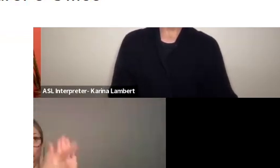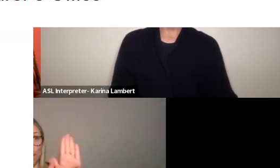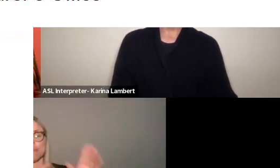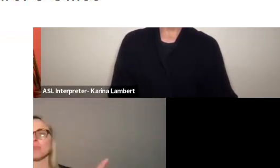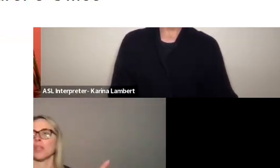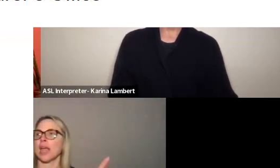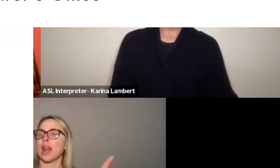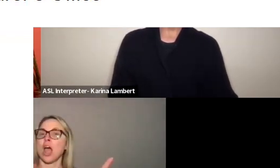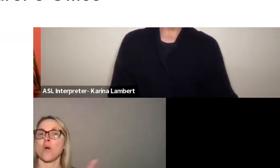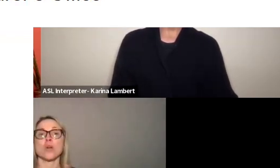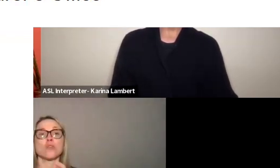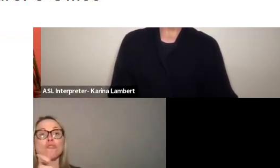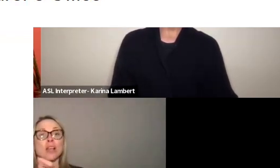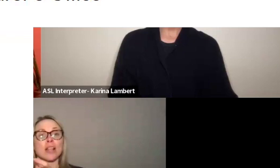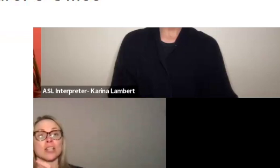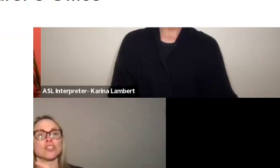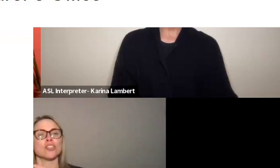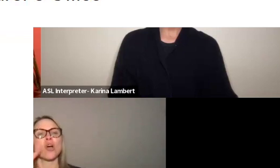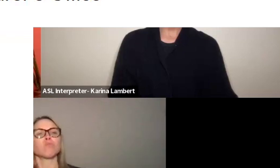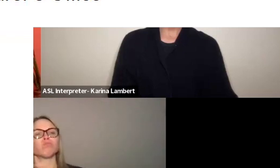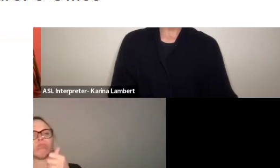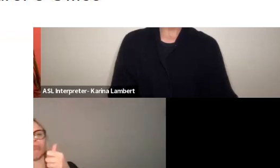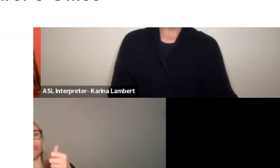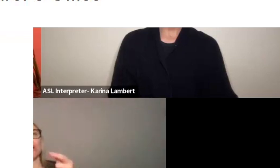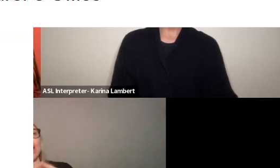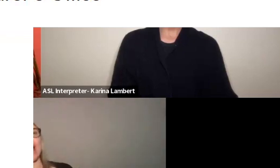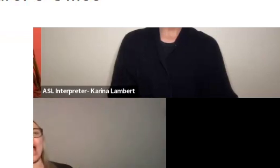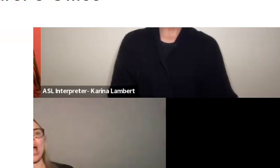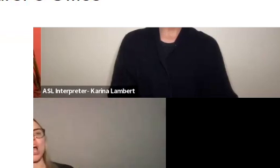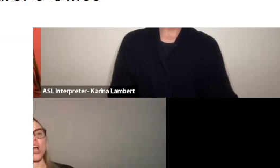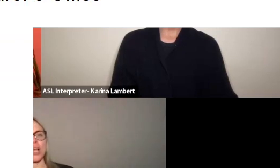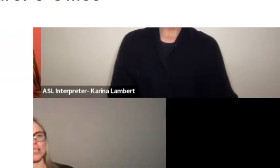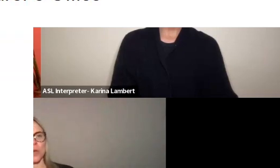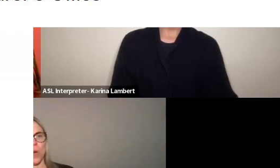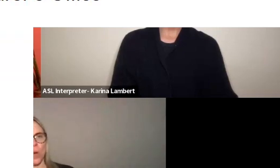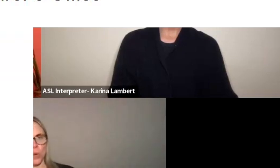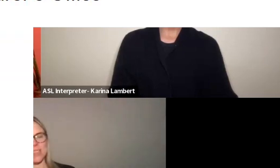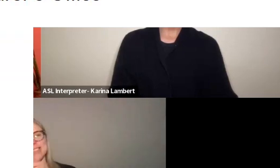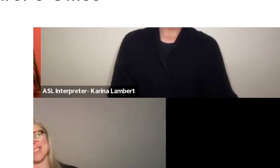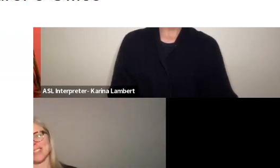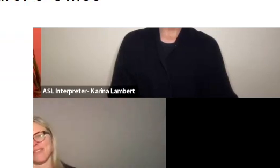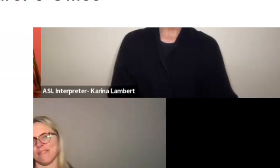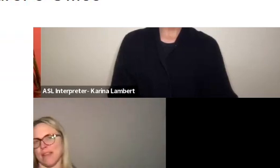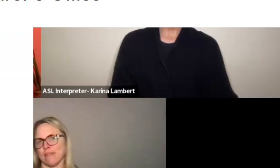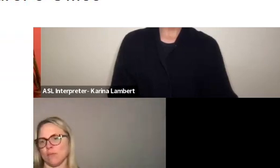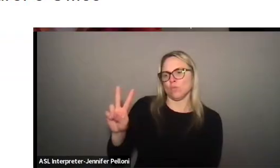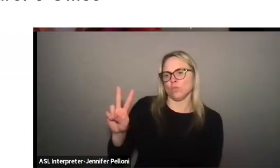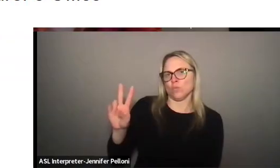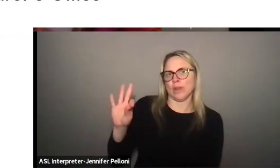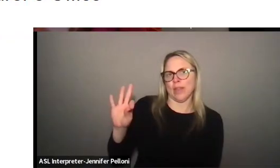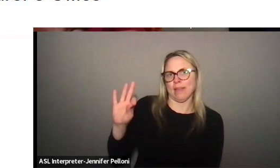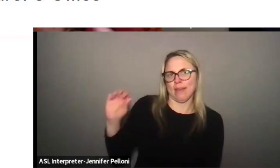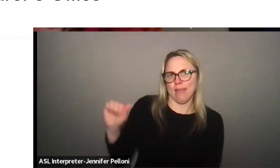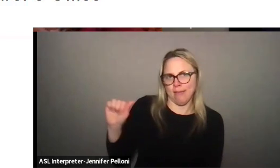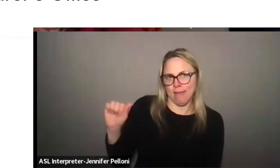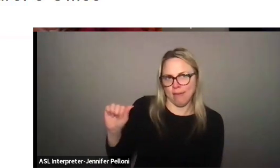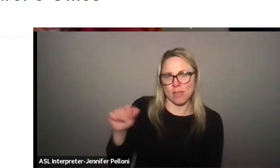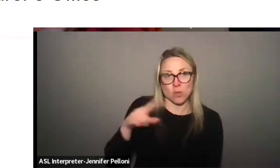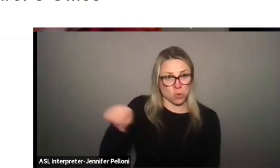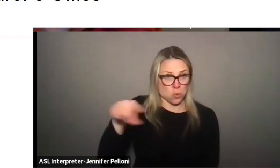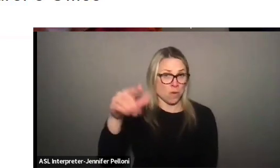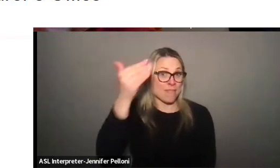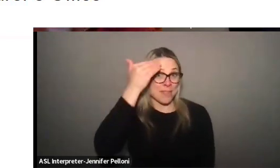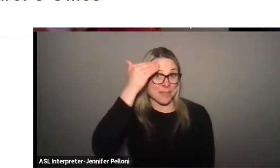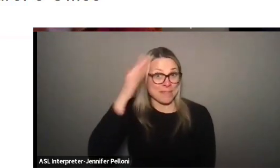for running these programs are housed within the Internal Revenue Code, Section 529A. You may be familiar